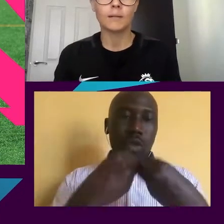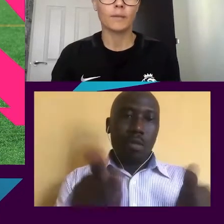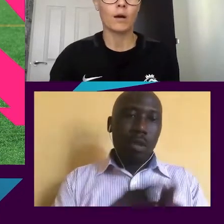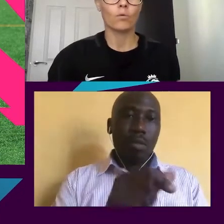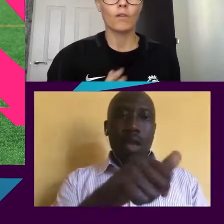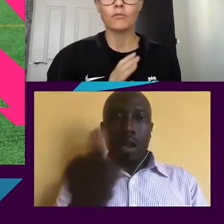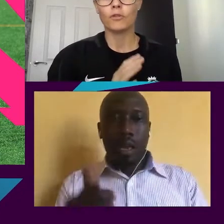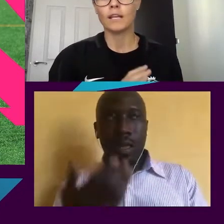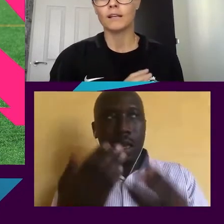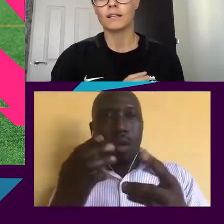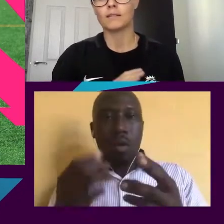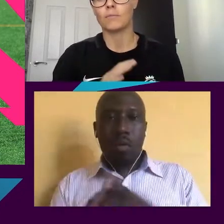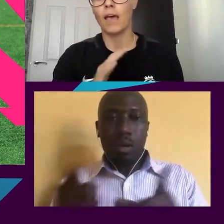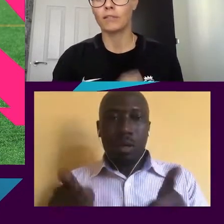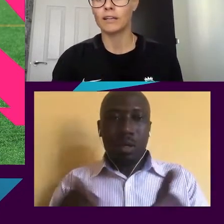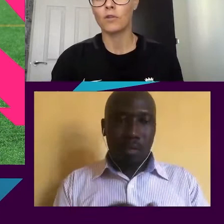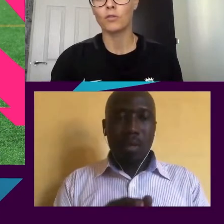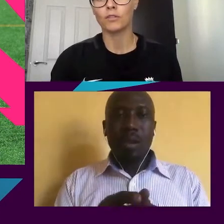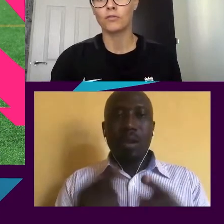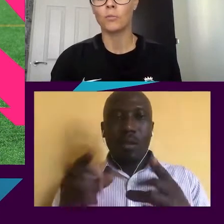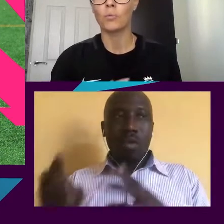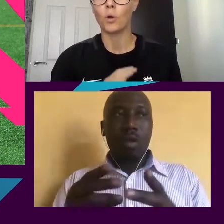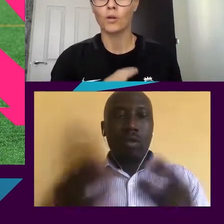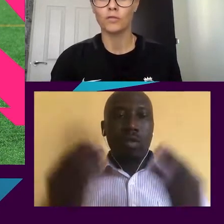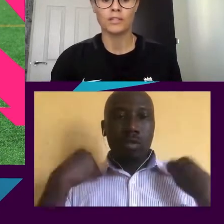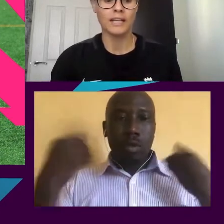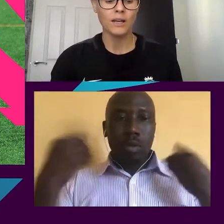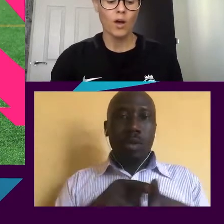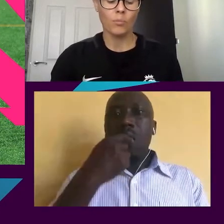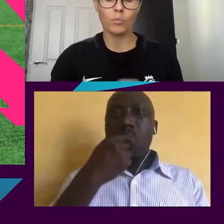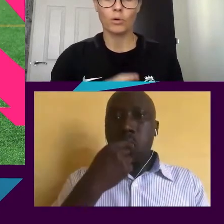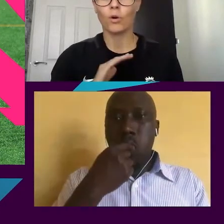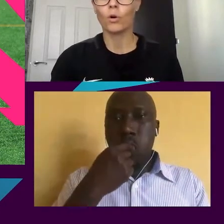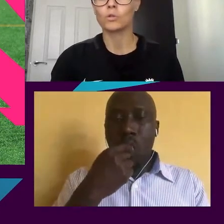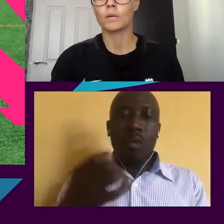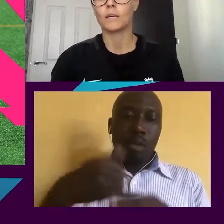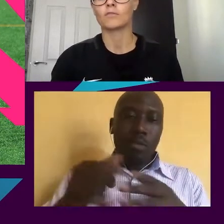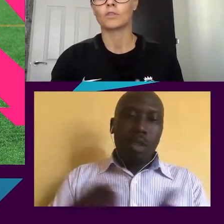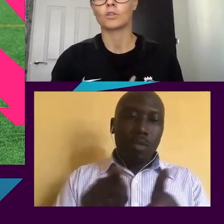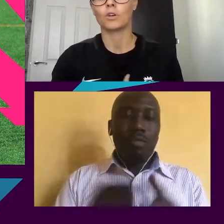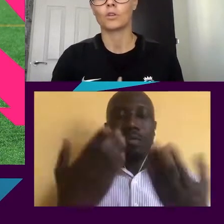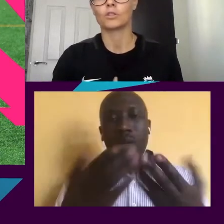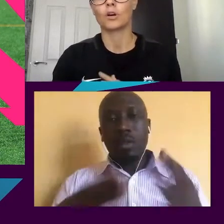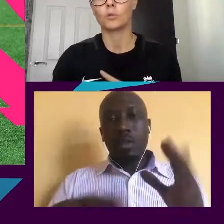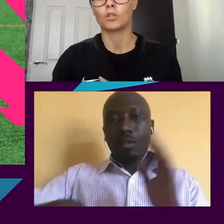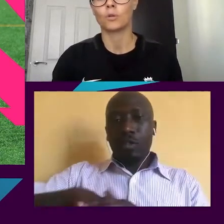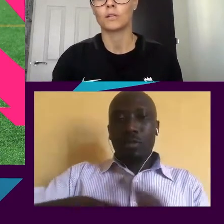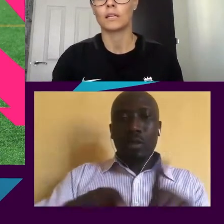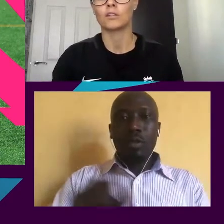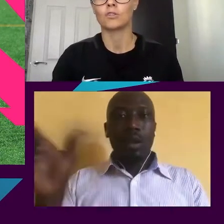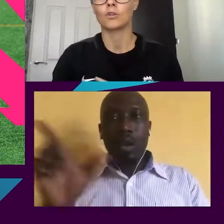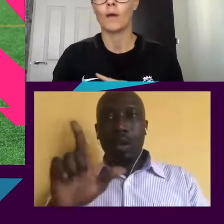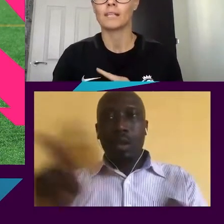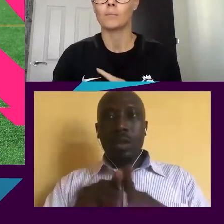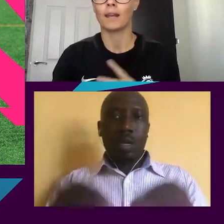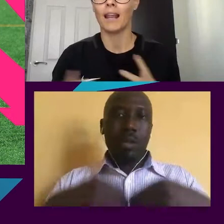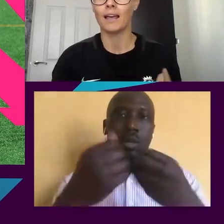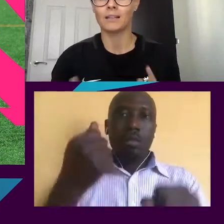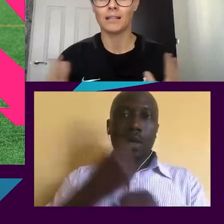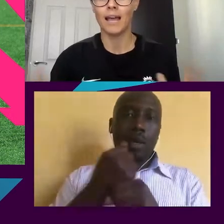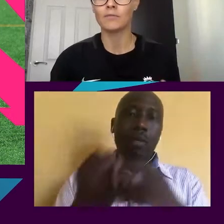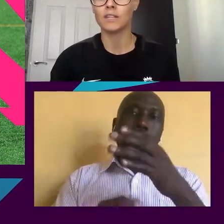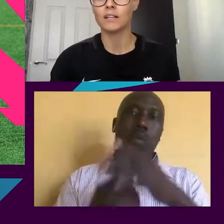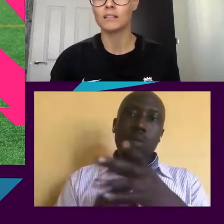sport. Now, refereeing is heavily involved in football, obviously, but it also gives the girls the opportunity to